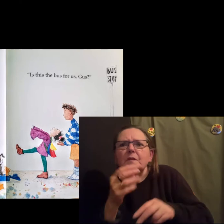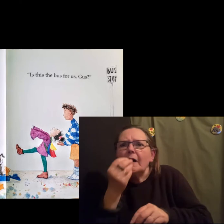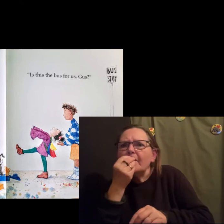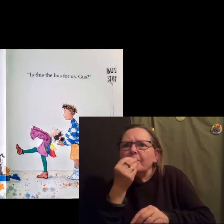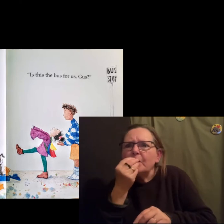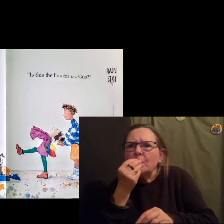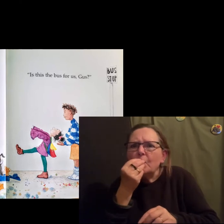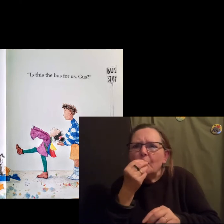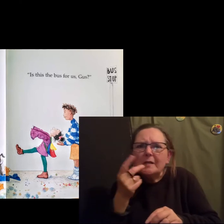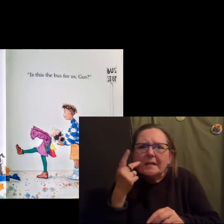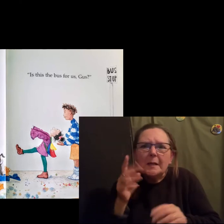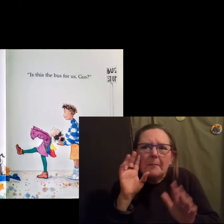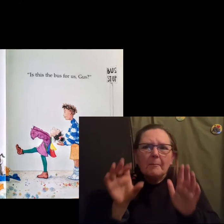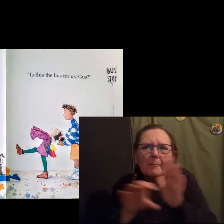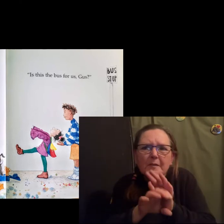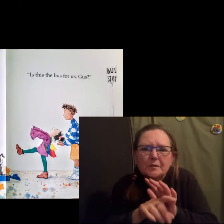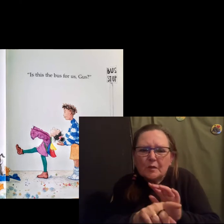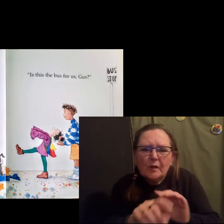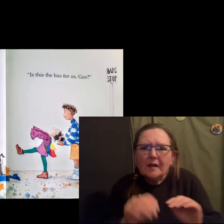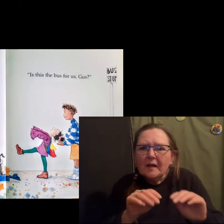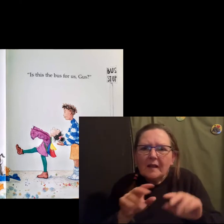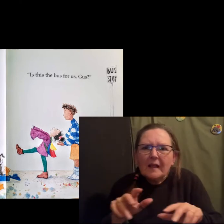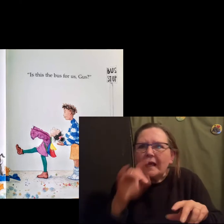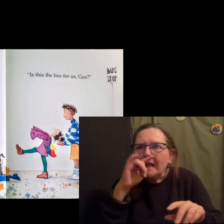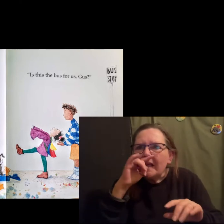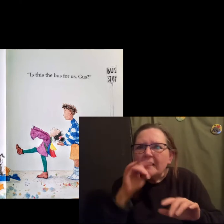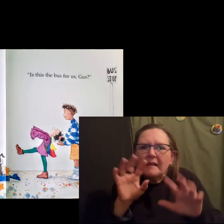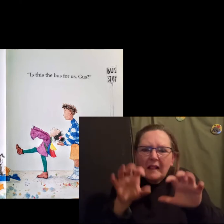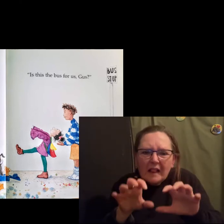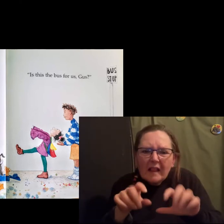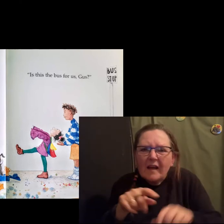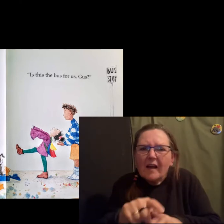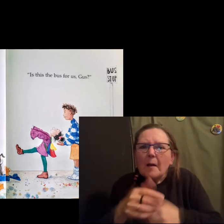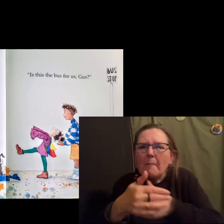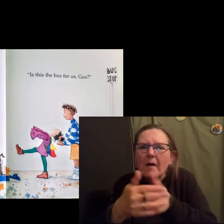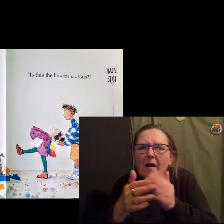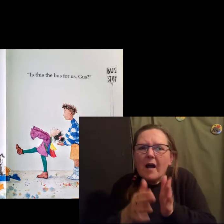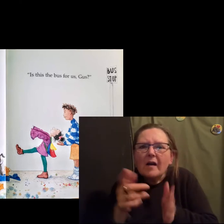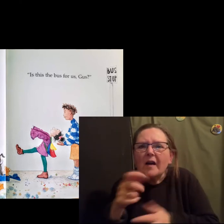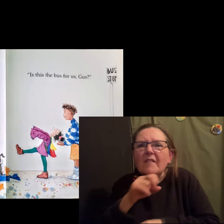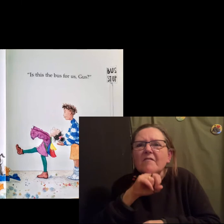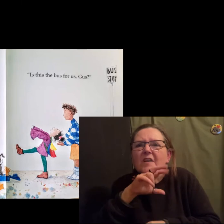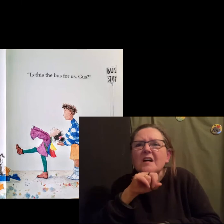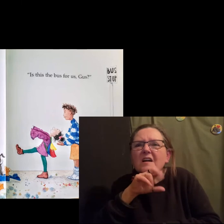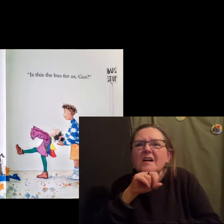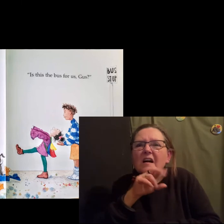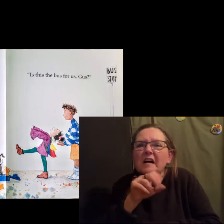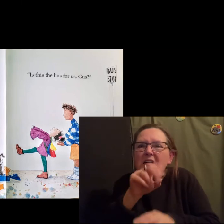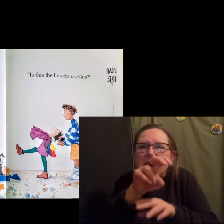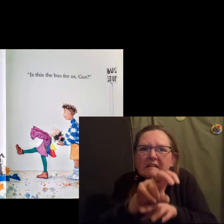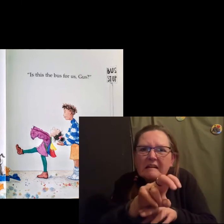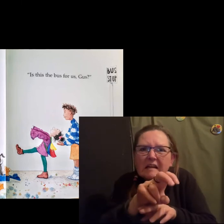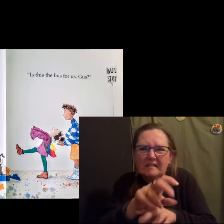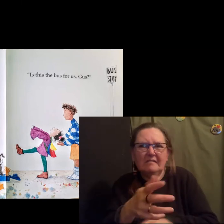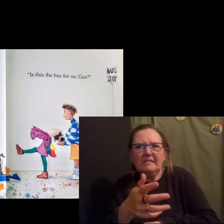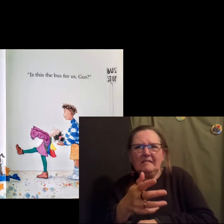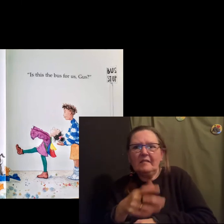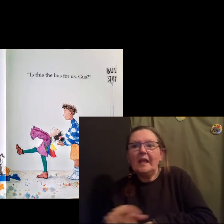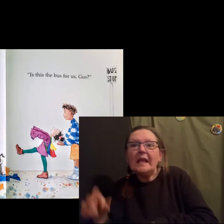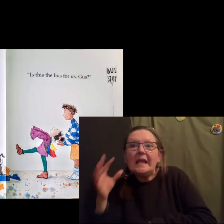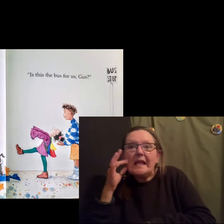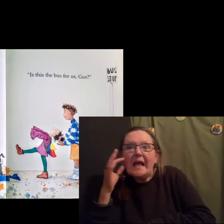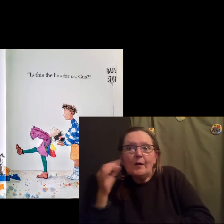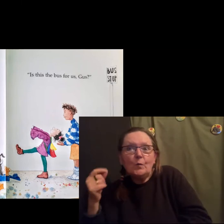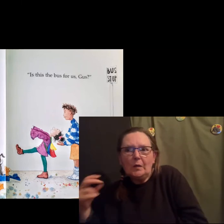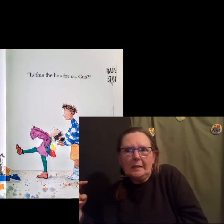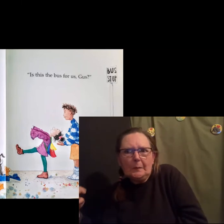a... Is that a frog? And I see a cat sneaking up to check it out,